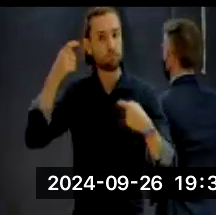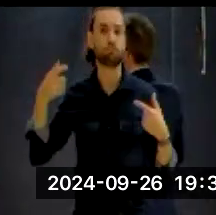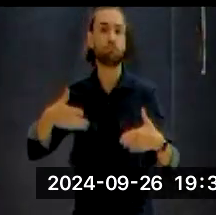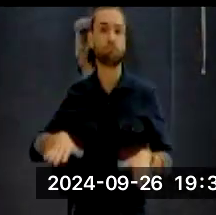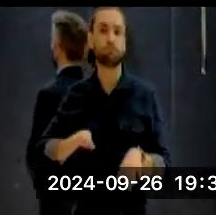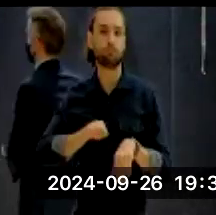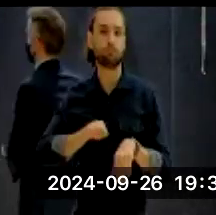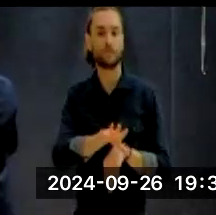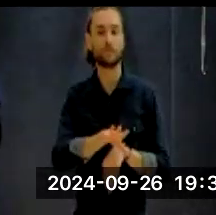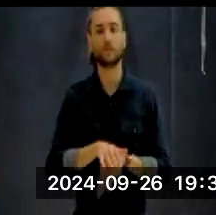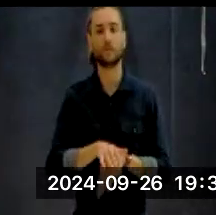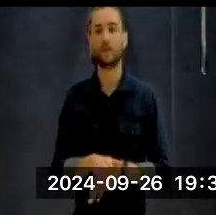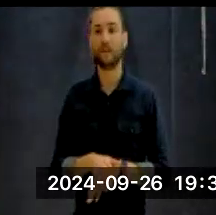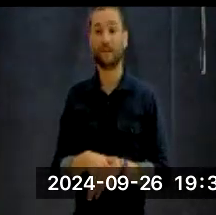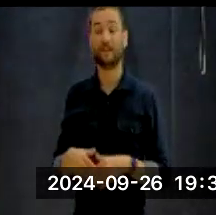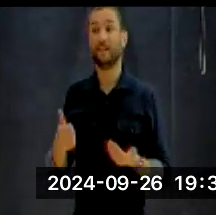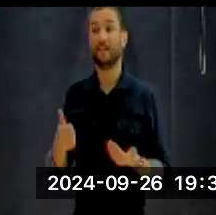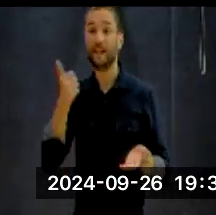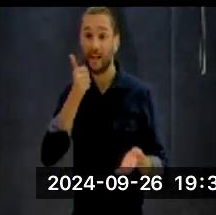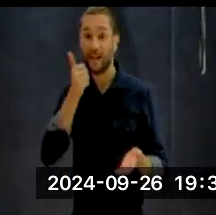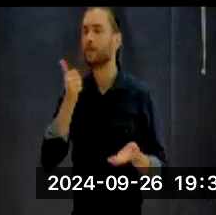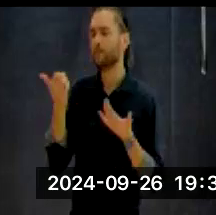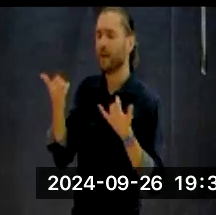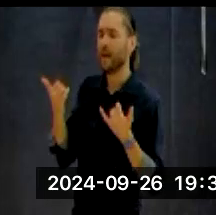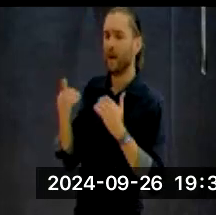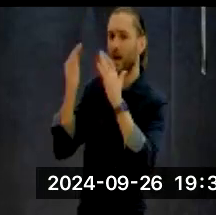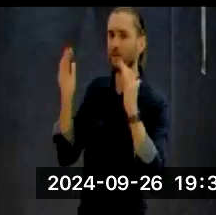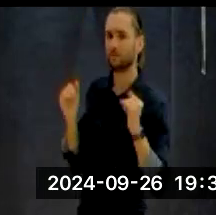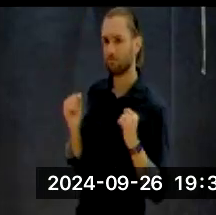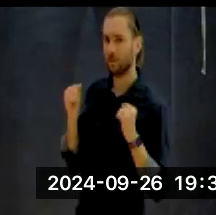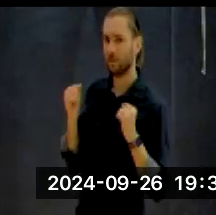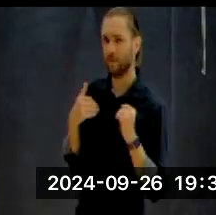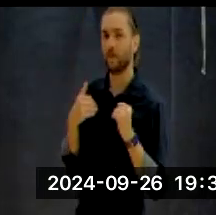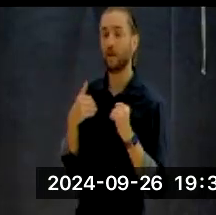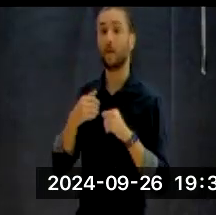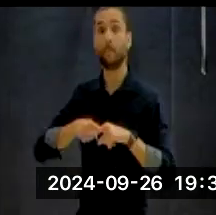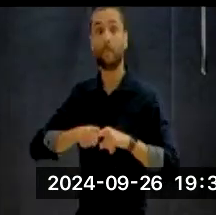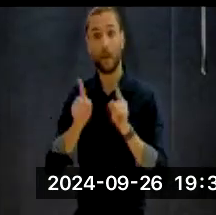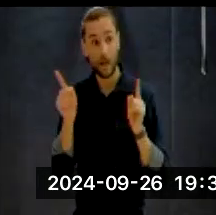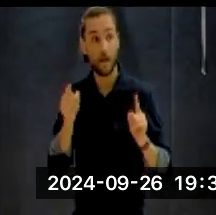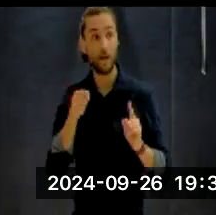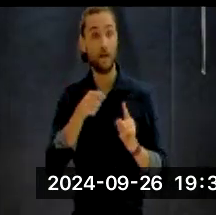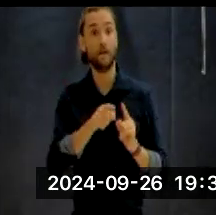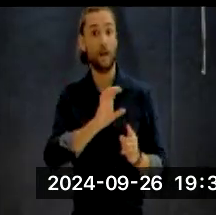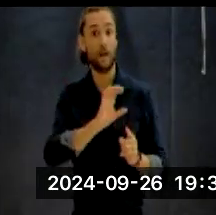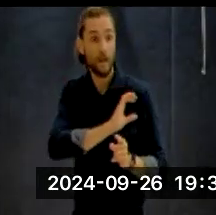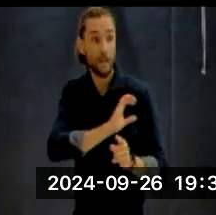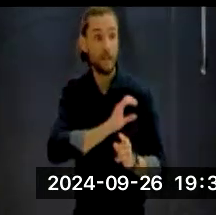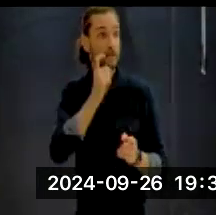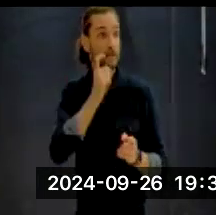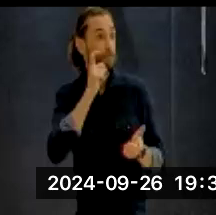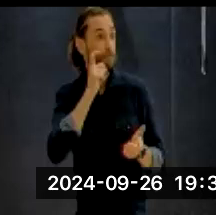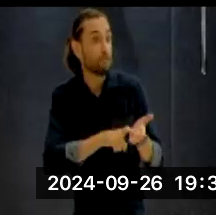know, we're housed now, but anytime there's a police or they think we're going to get pulled over if we're